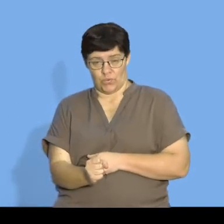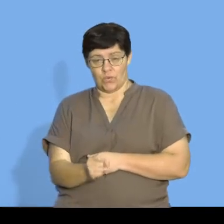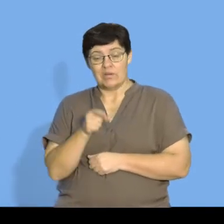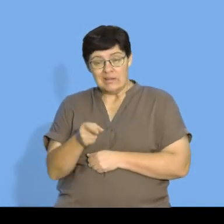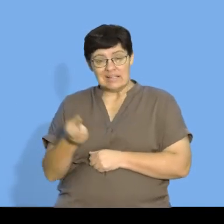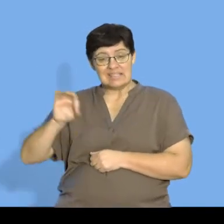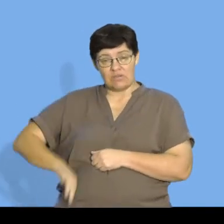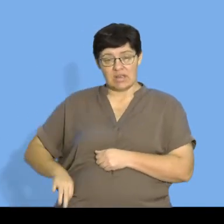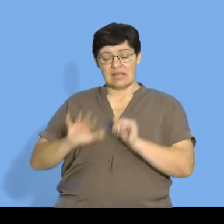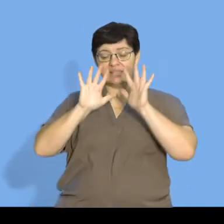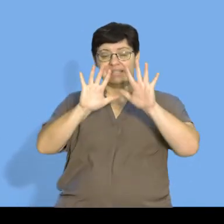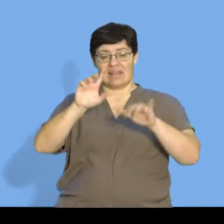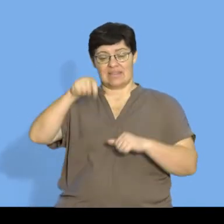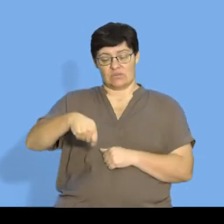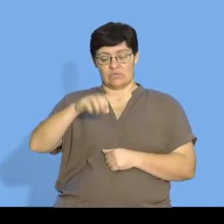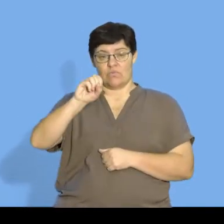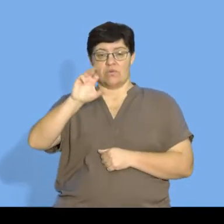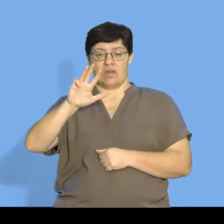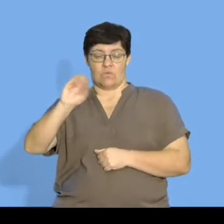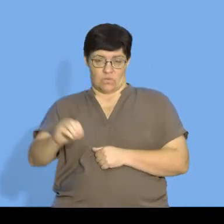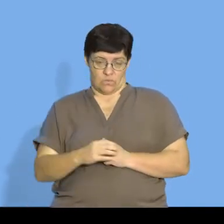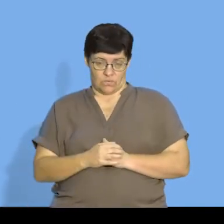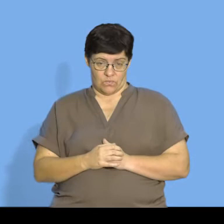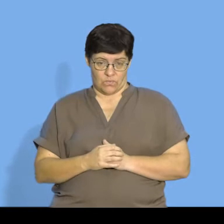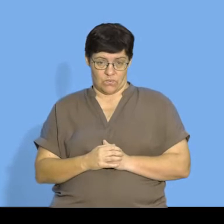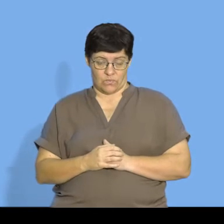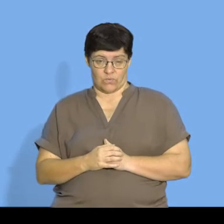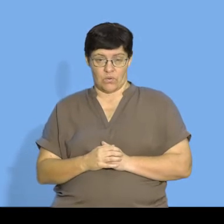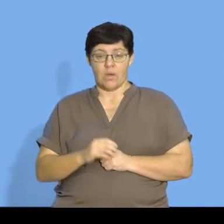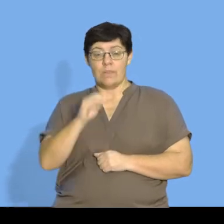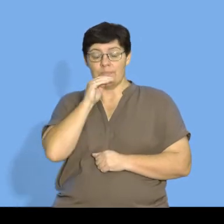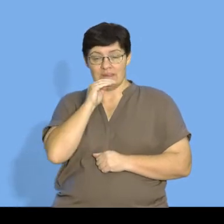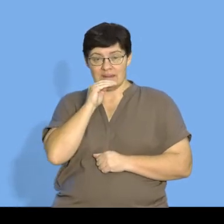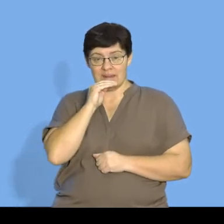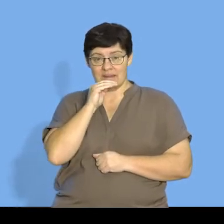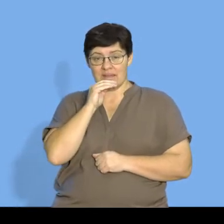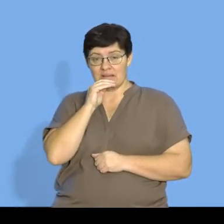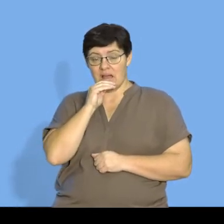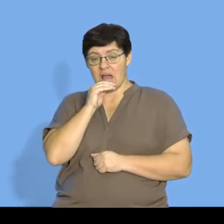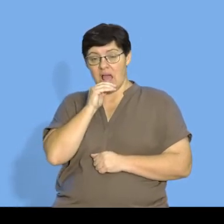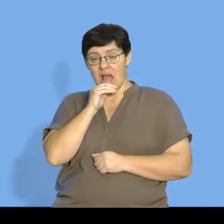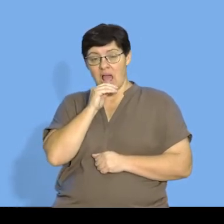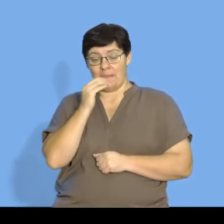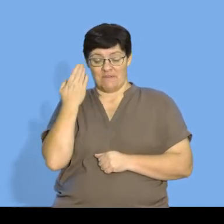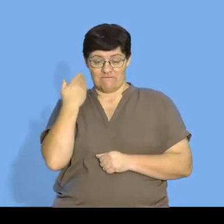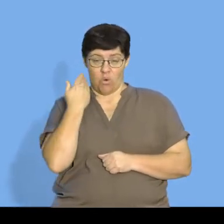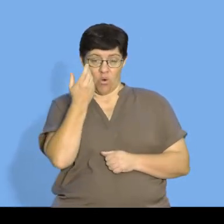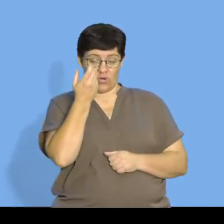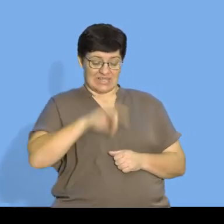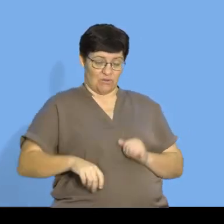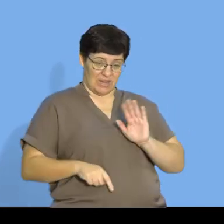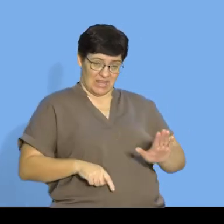they will have a salary of 10,090, as a result of which your new forecasted